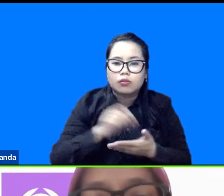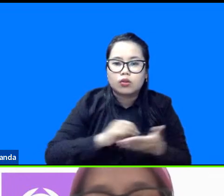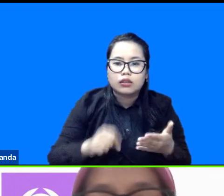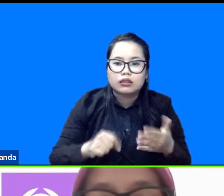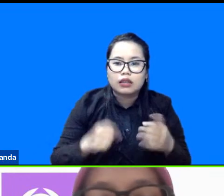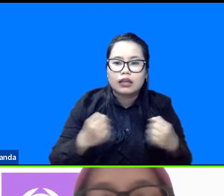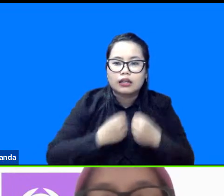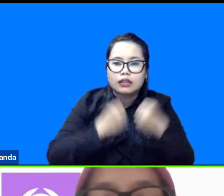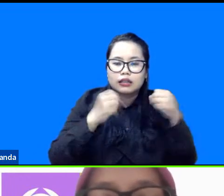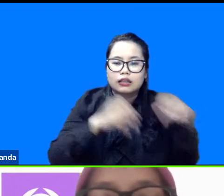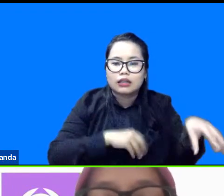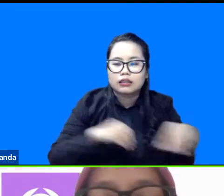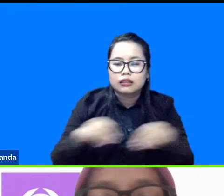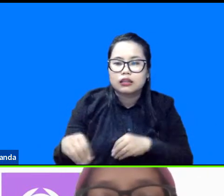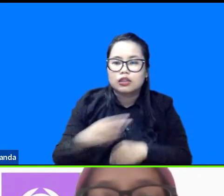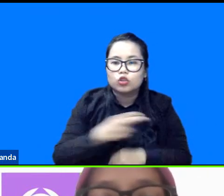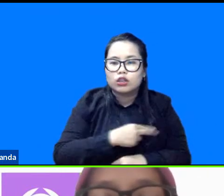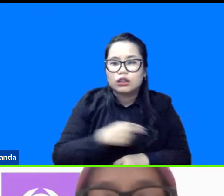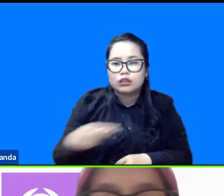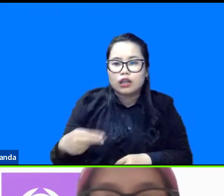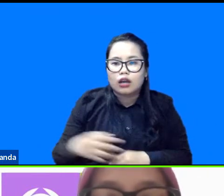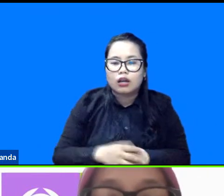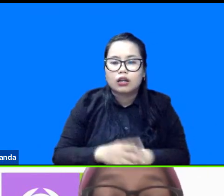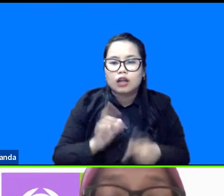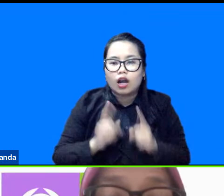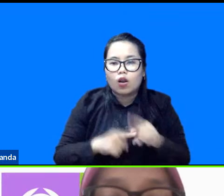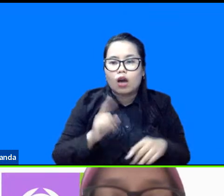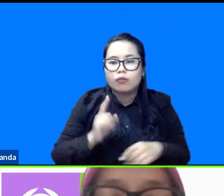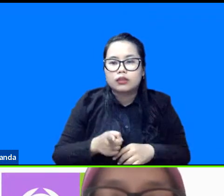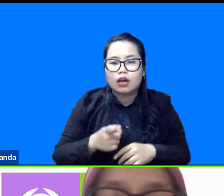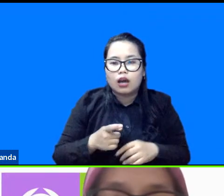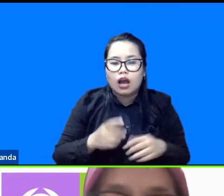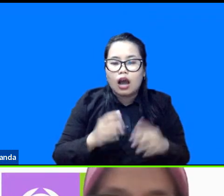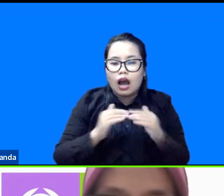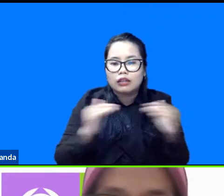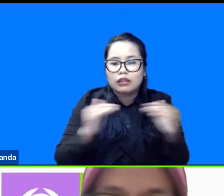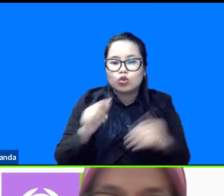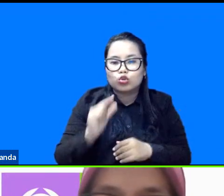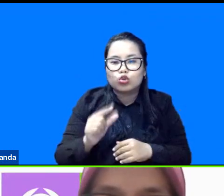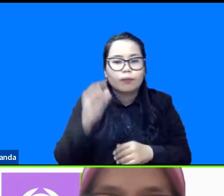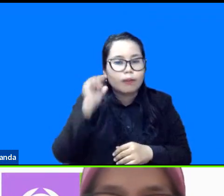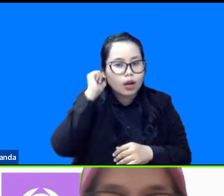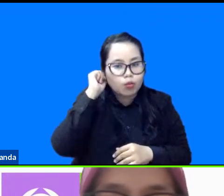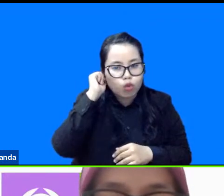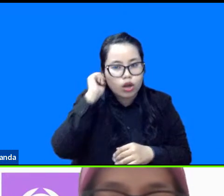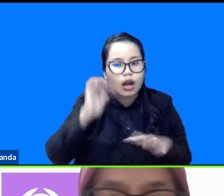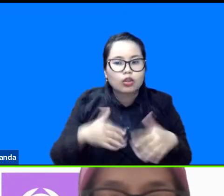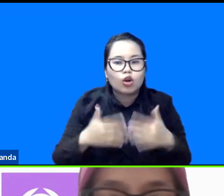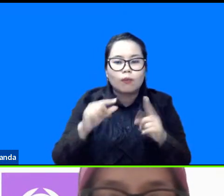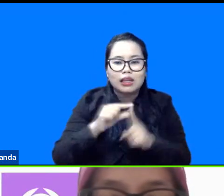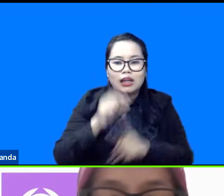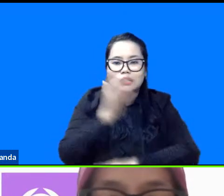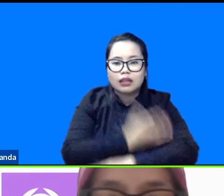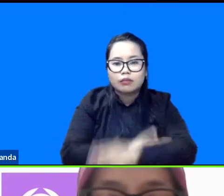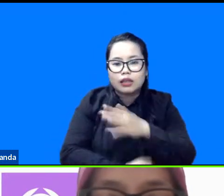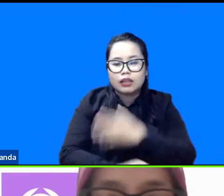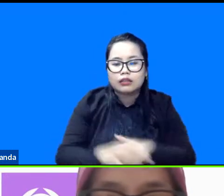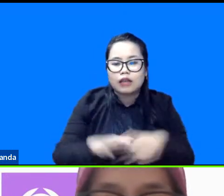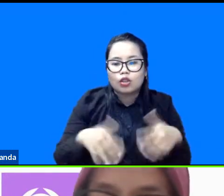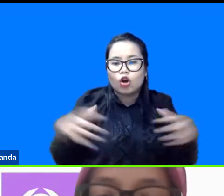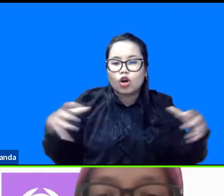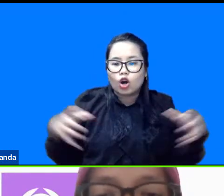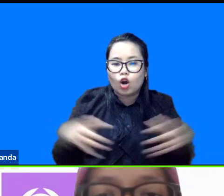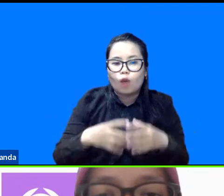will be just to the women, the people with disabilities, vulnerable group, and